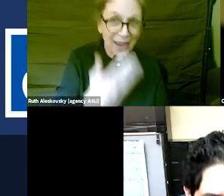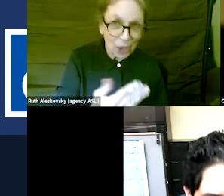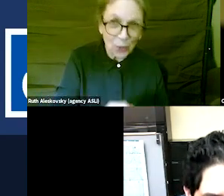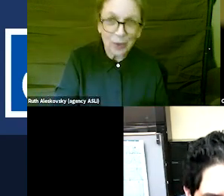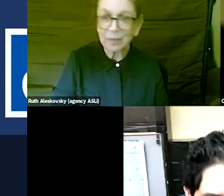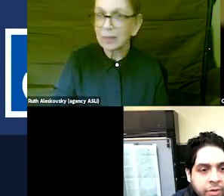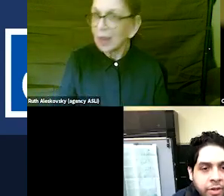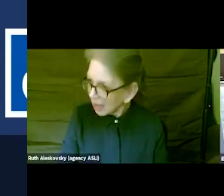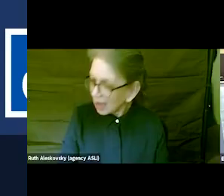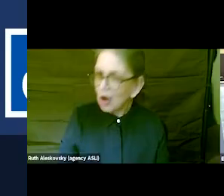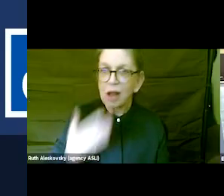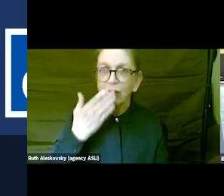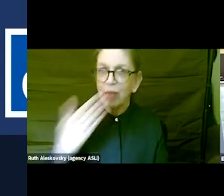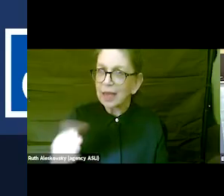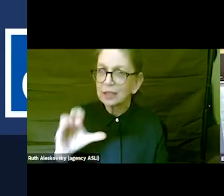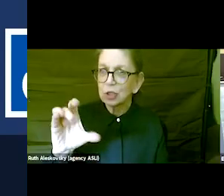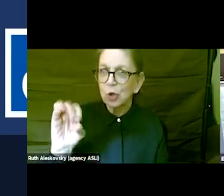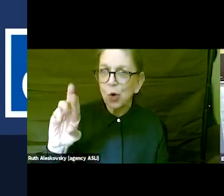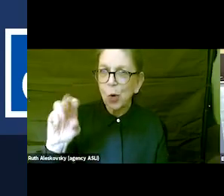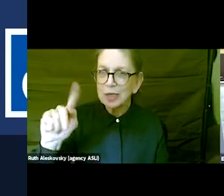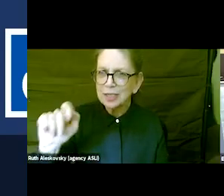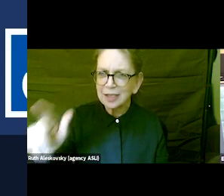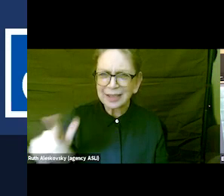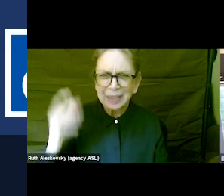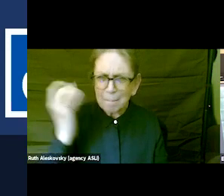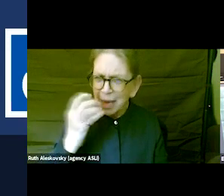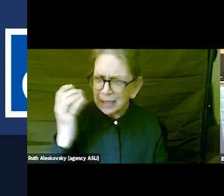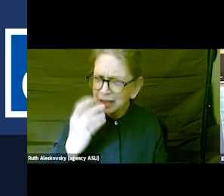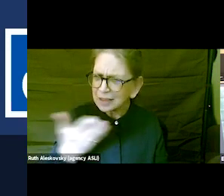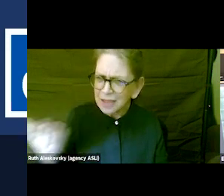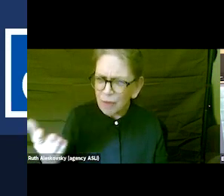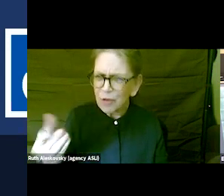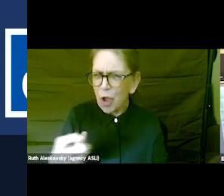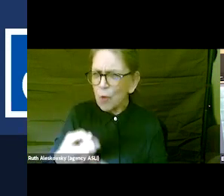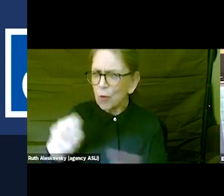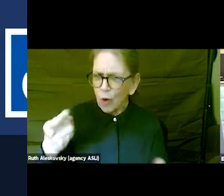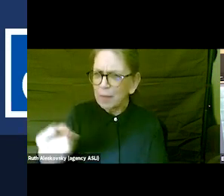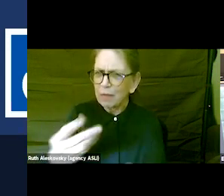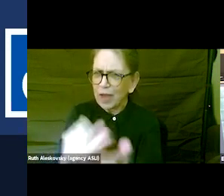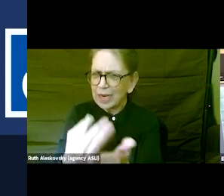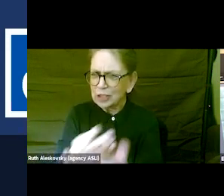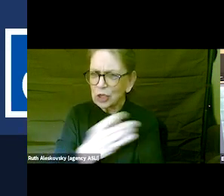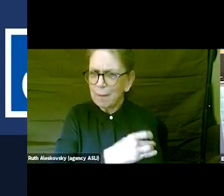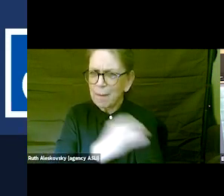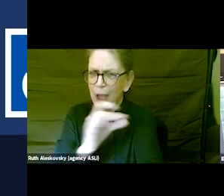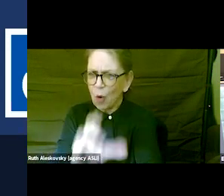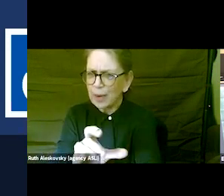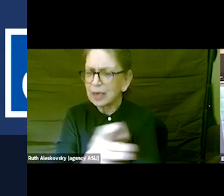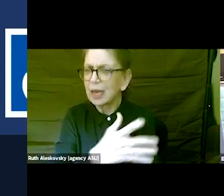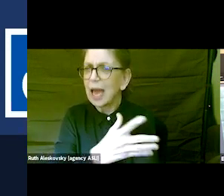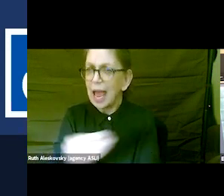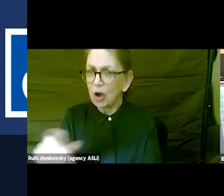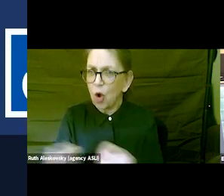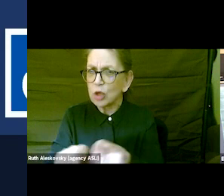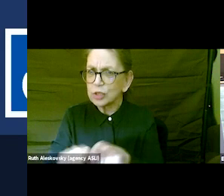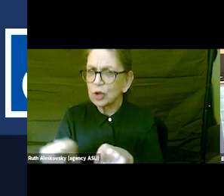Great, thanks, Crystal. Yeah, it's amazing stuff that's coming out from the financial empowerment and also from the connected